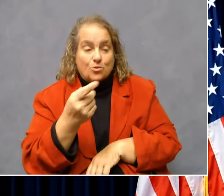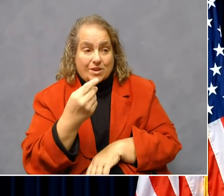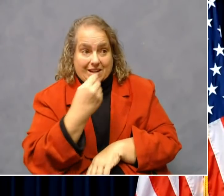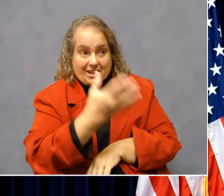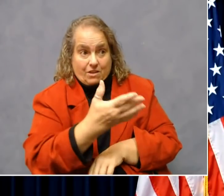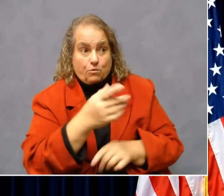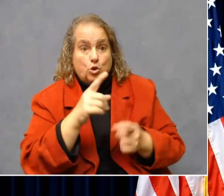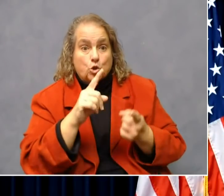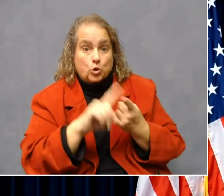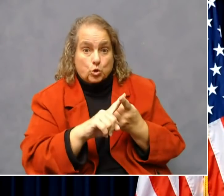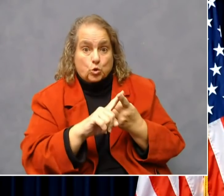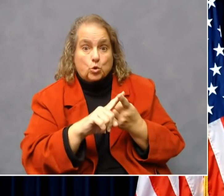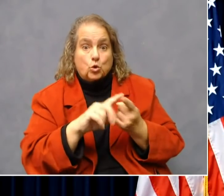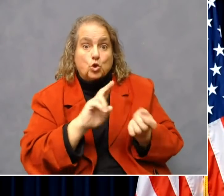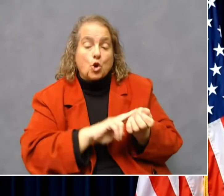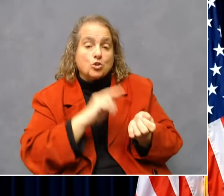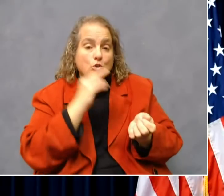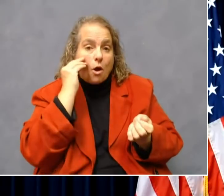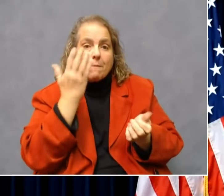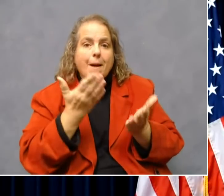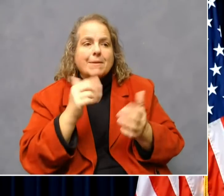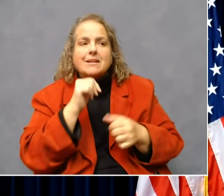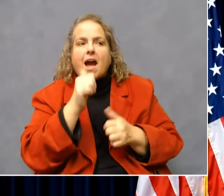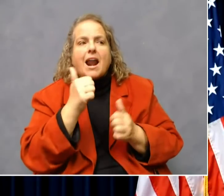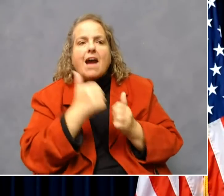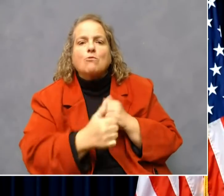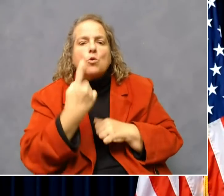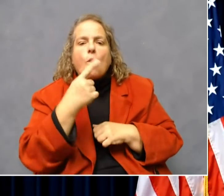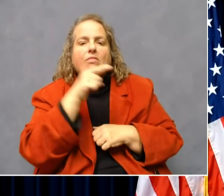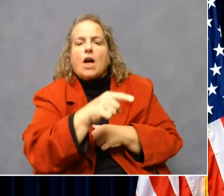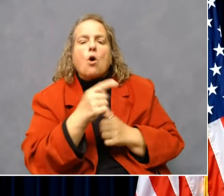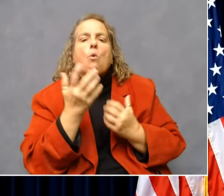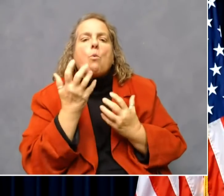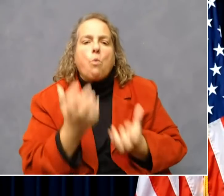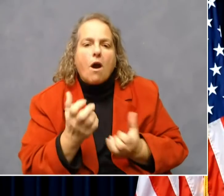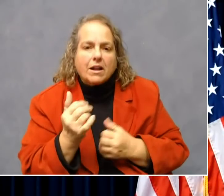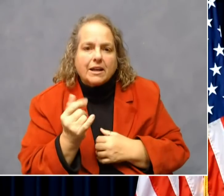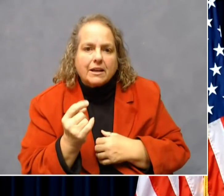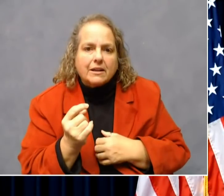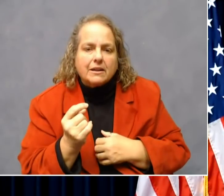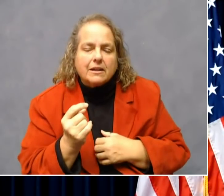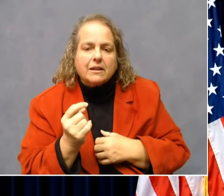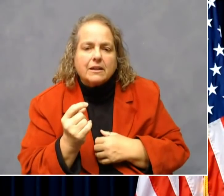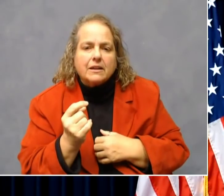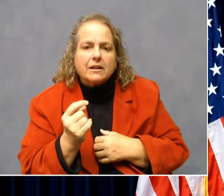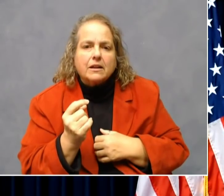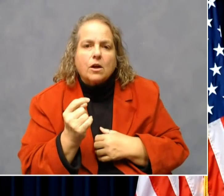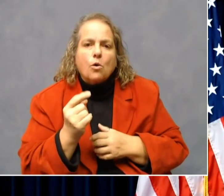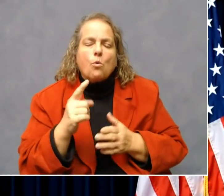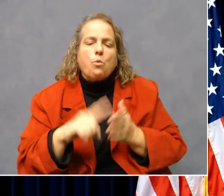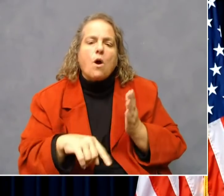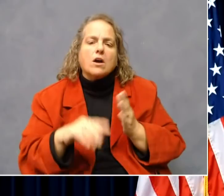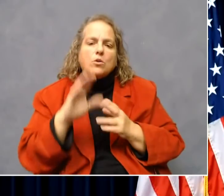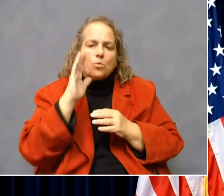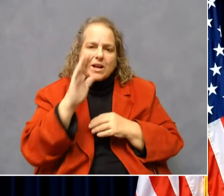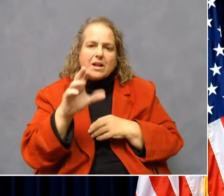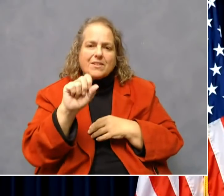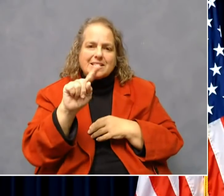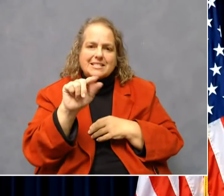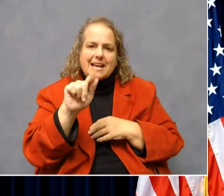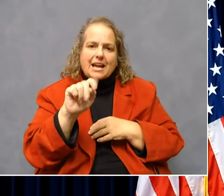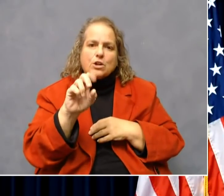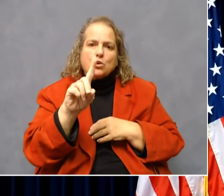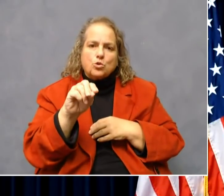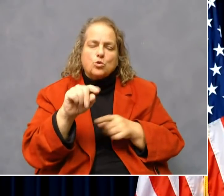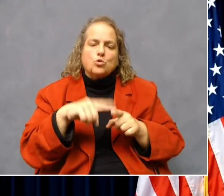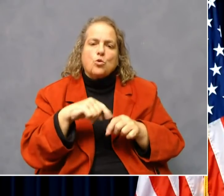care facilities will take it. What steps is the state taking to ensure that there is trust in the